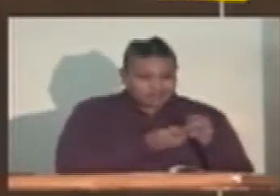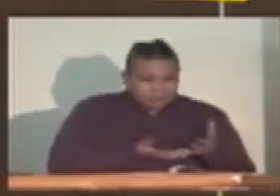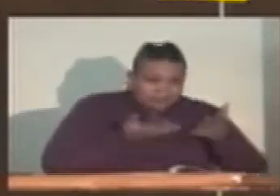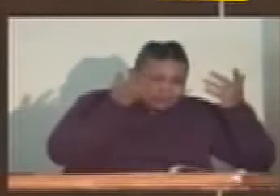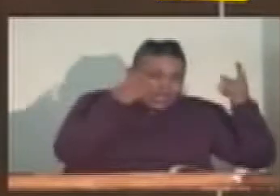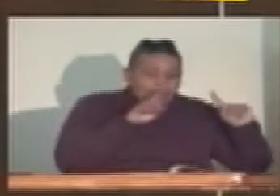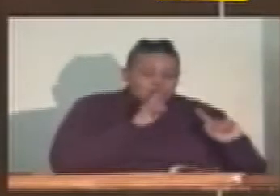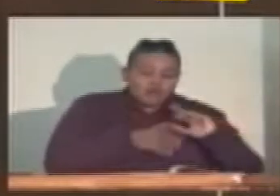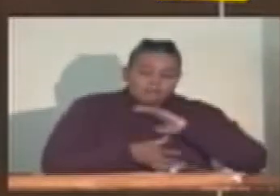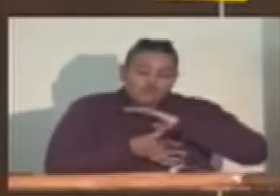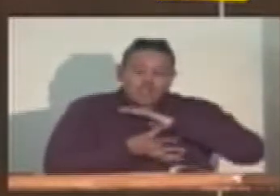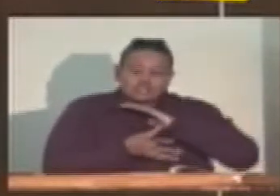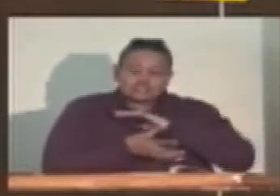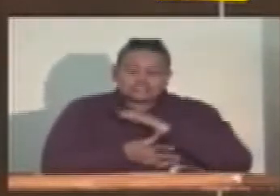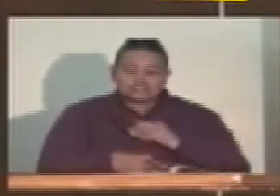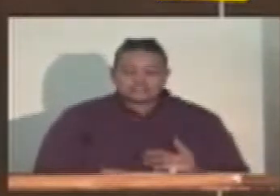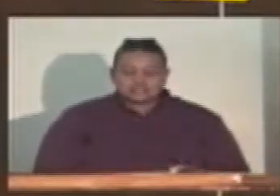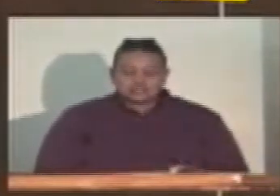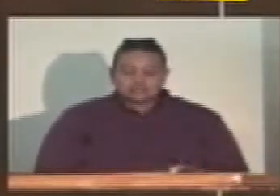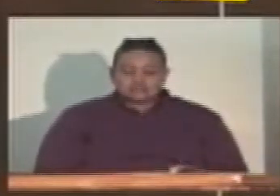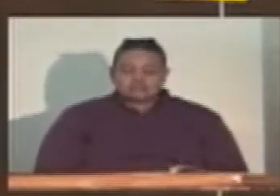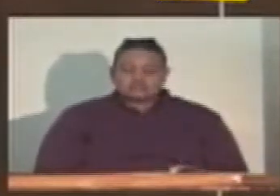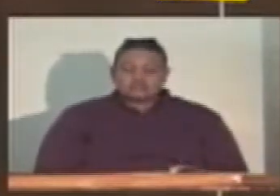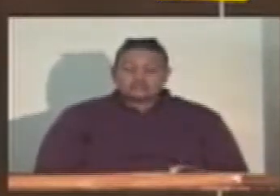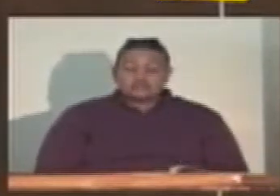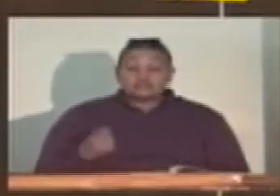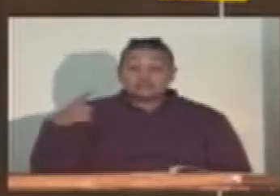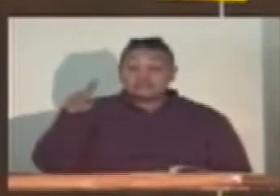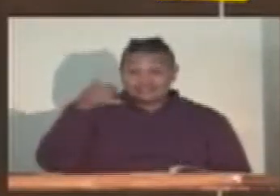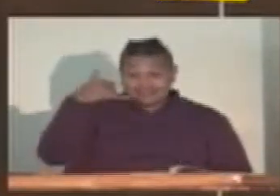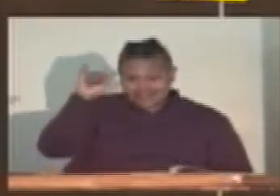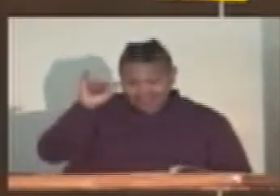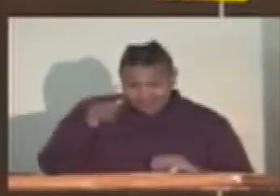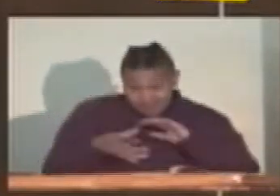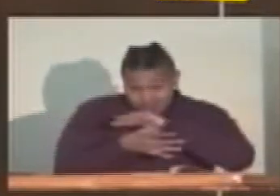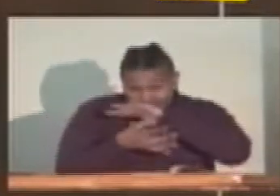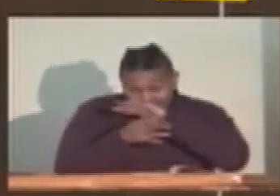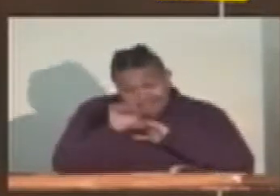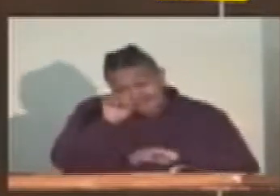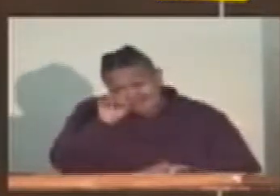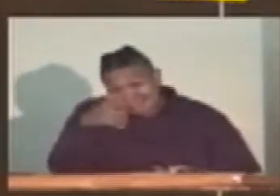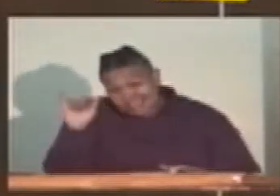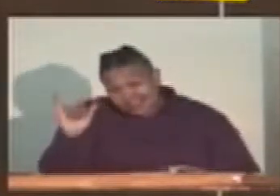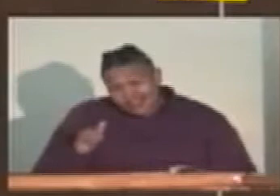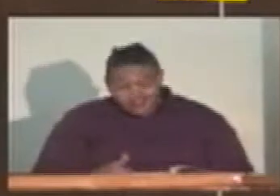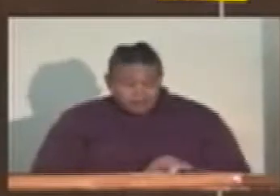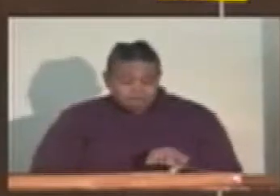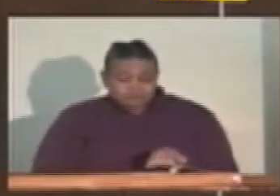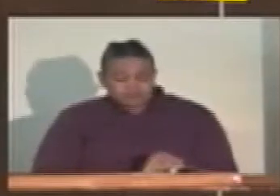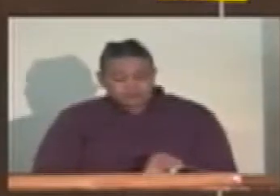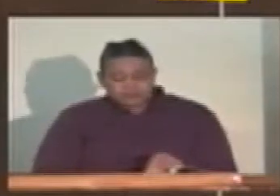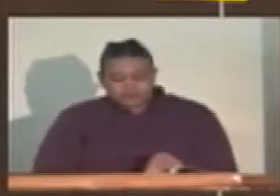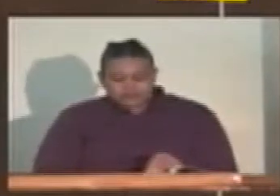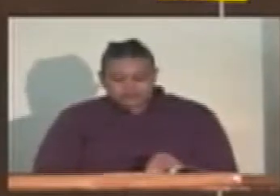be priorities as they still are they still priorities of this government.